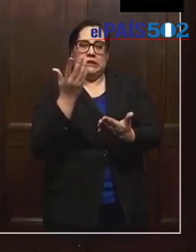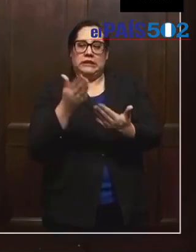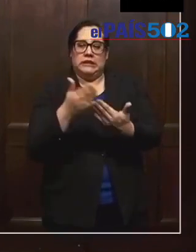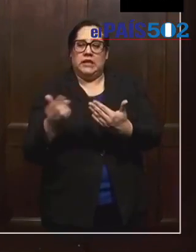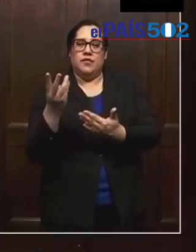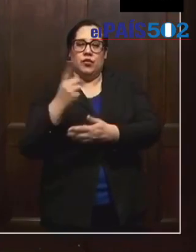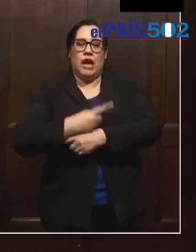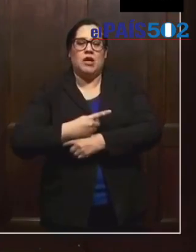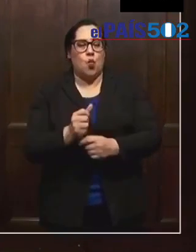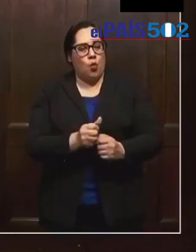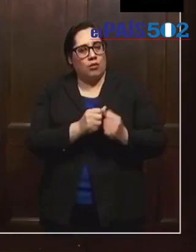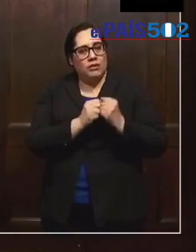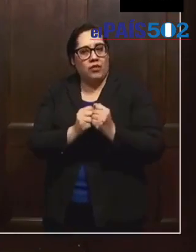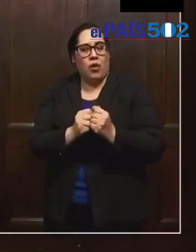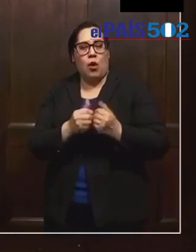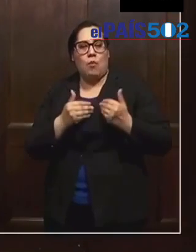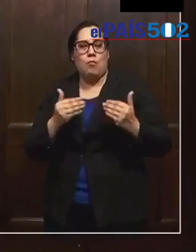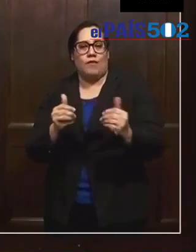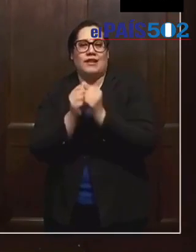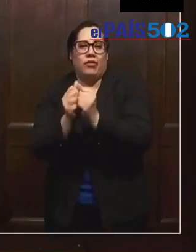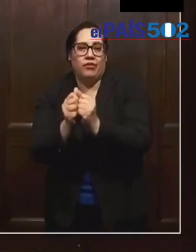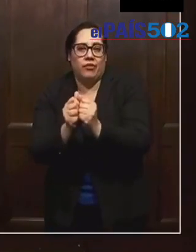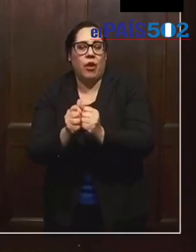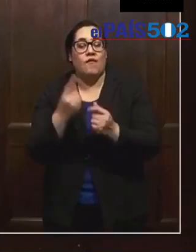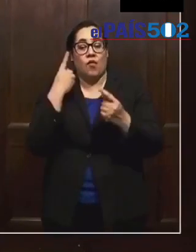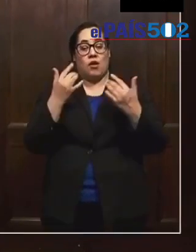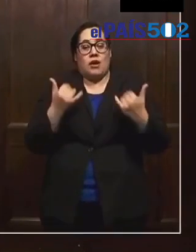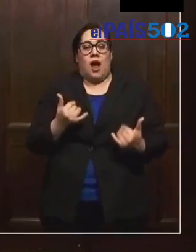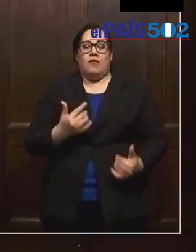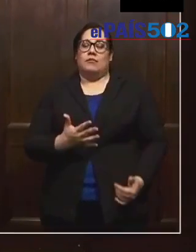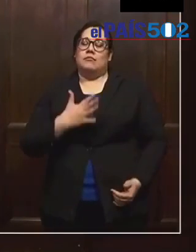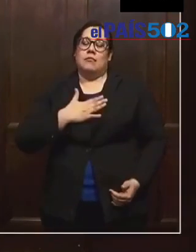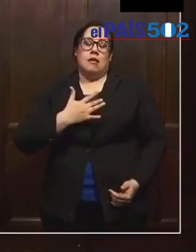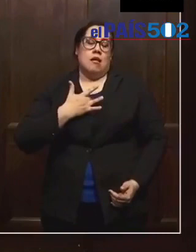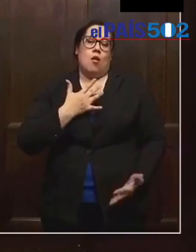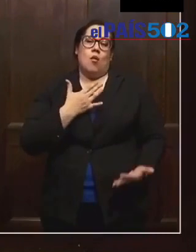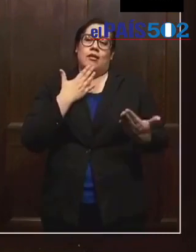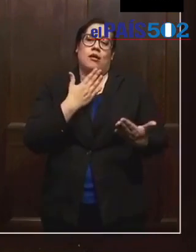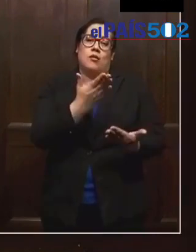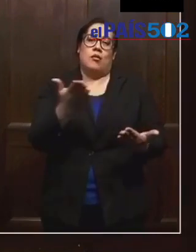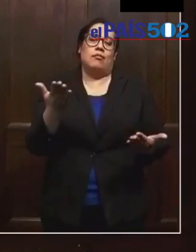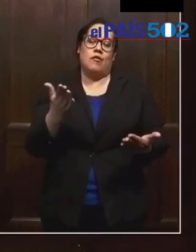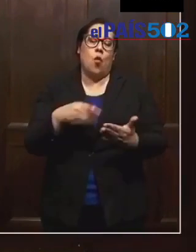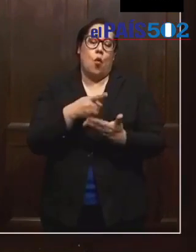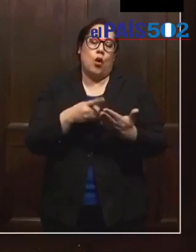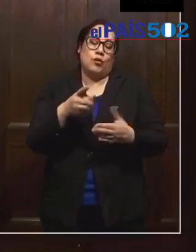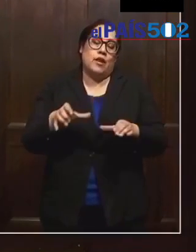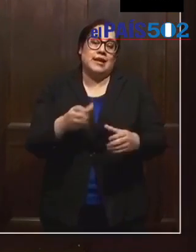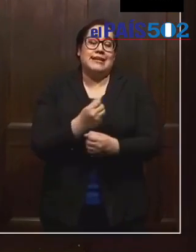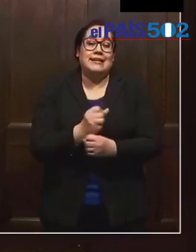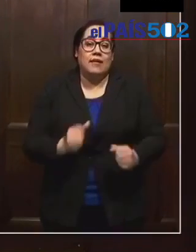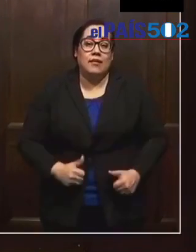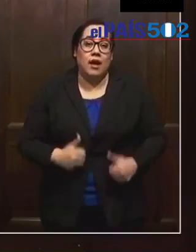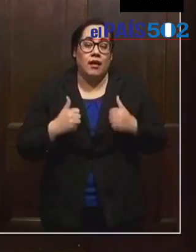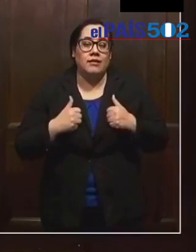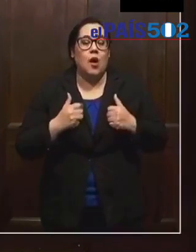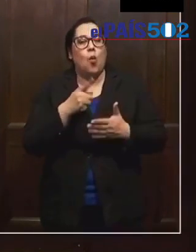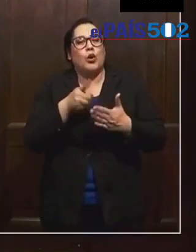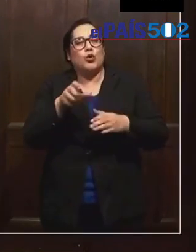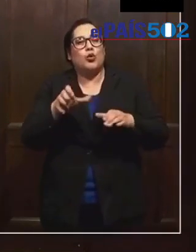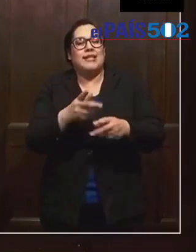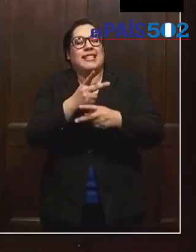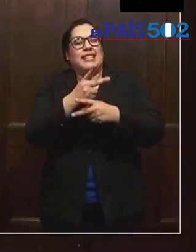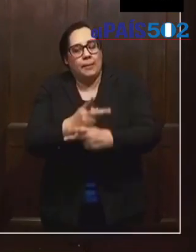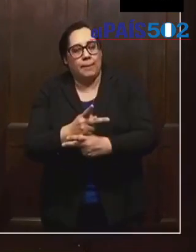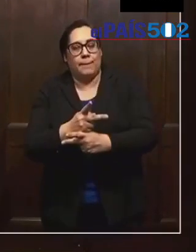together, moving together. In the meantime, I just from the bottom of my heart want to thank you for what you have done to save lives and what you are doing to